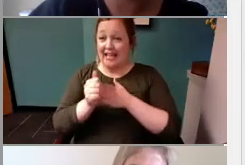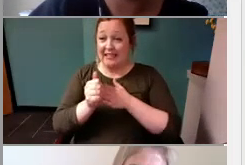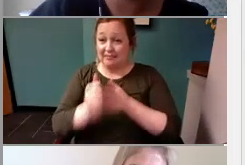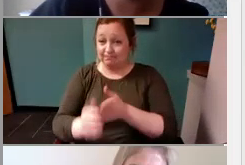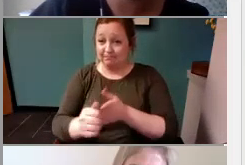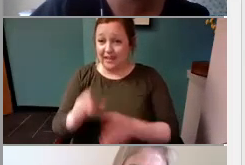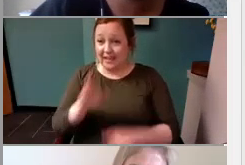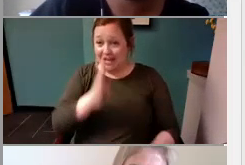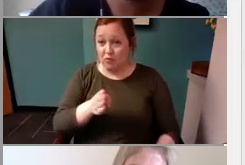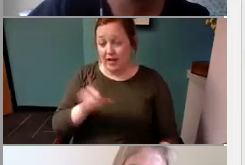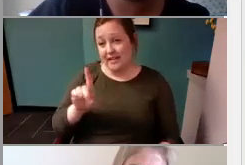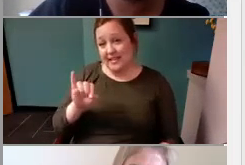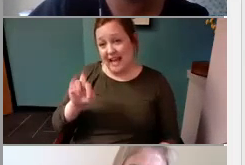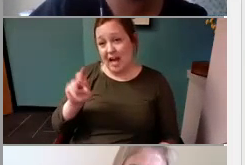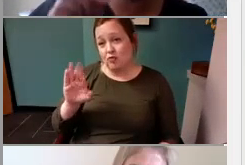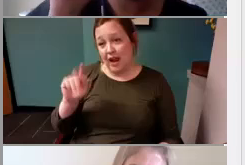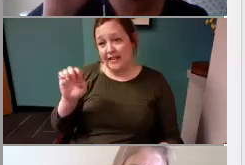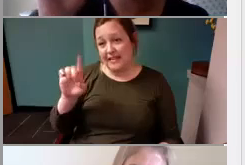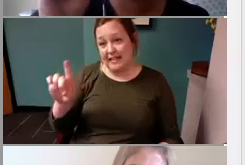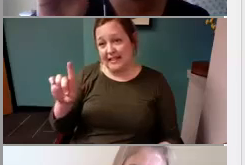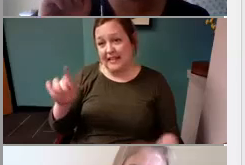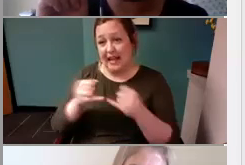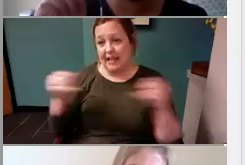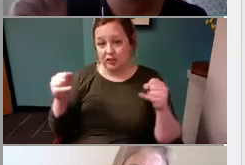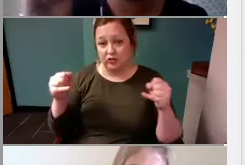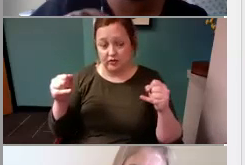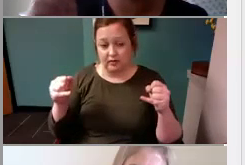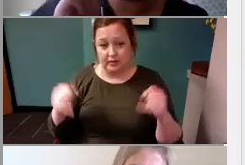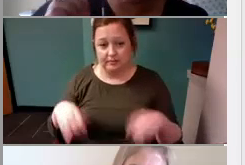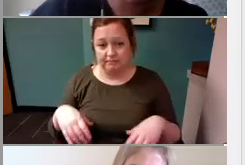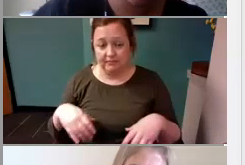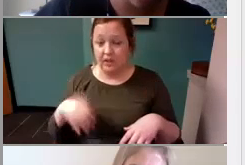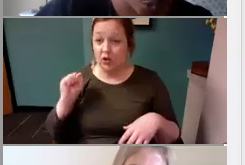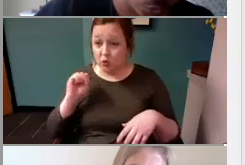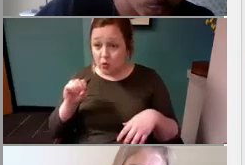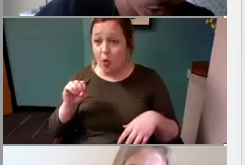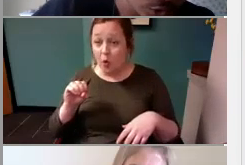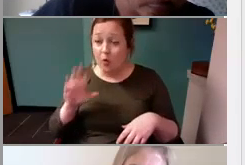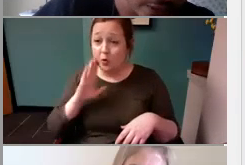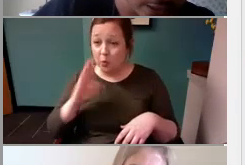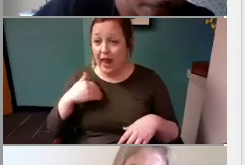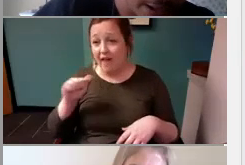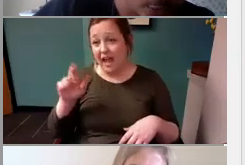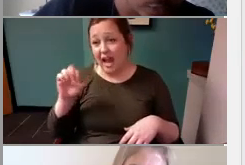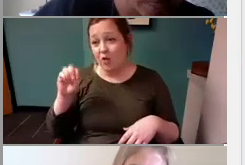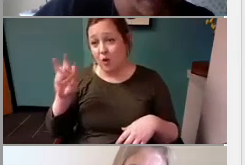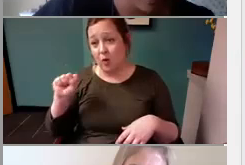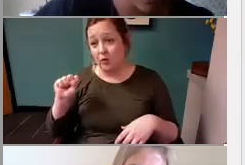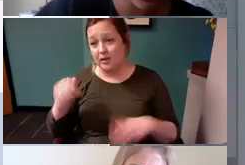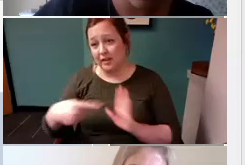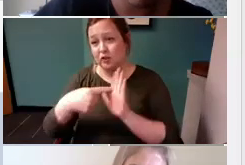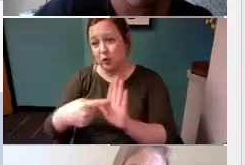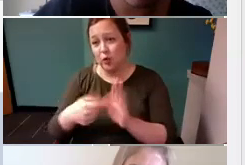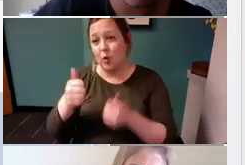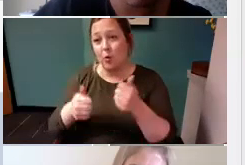would have connected edges, where we would have arrows depicting which direction to go. So if I come back to that